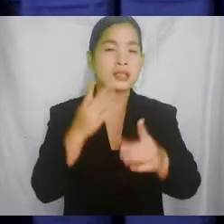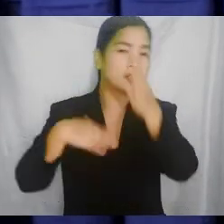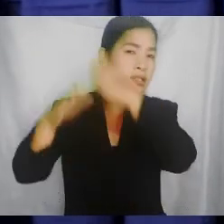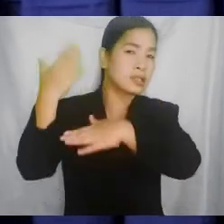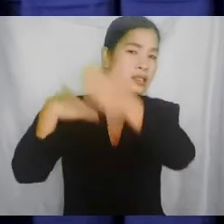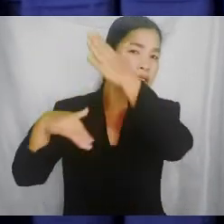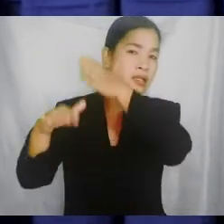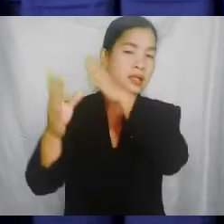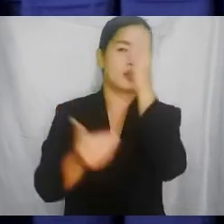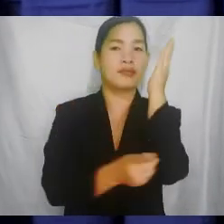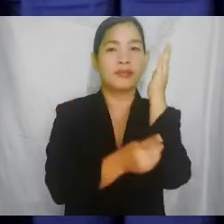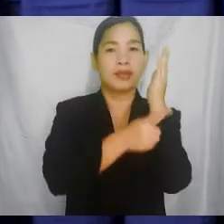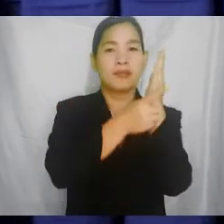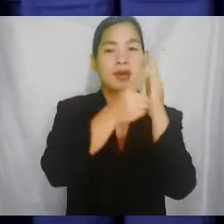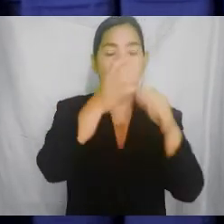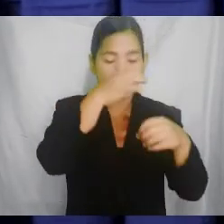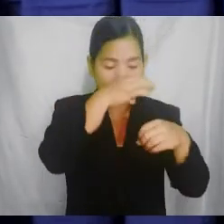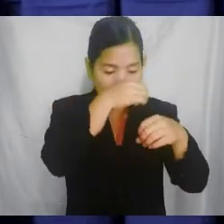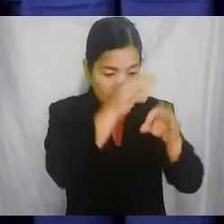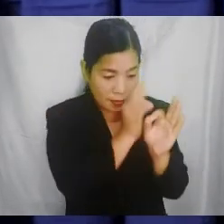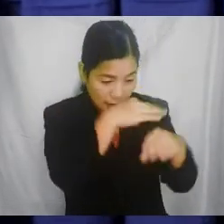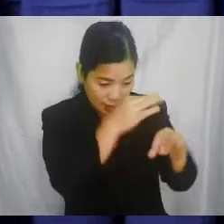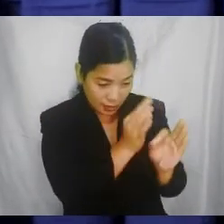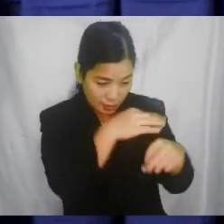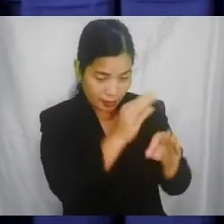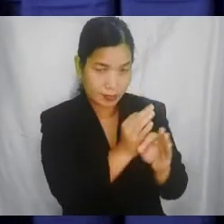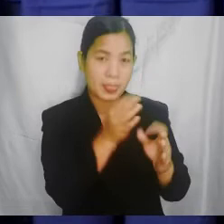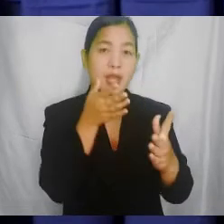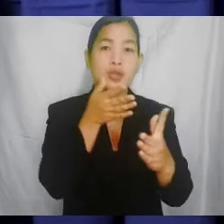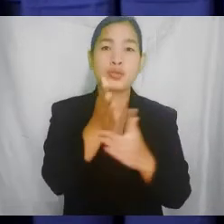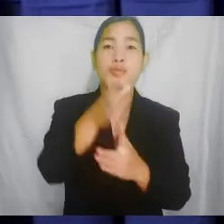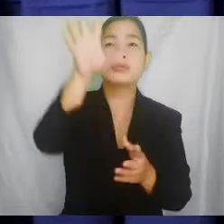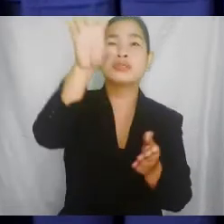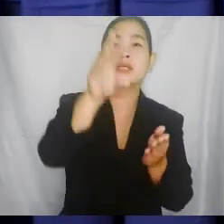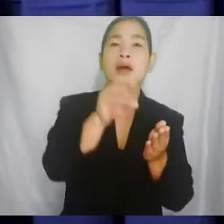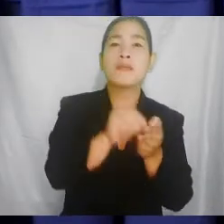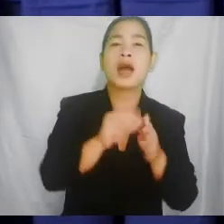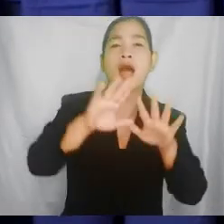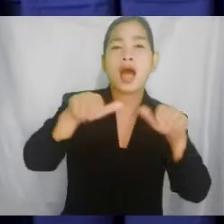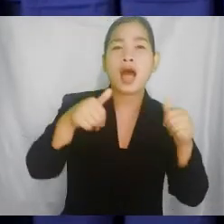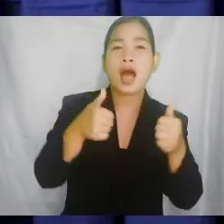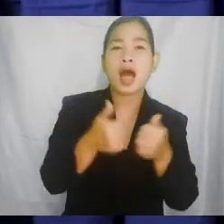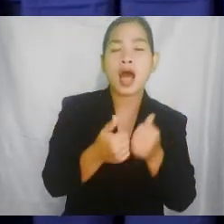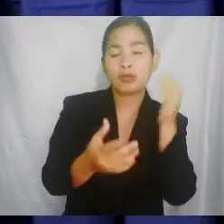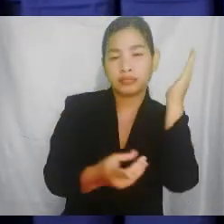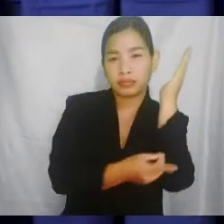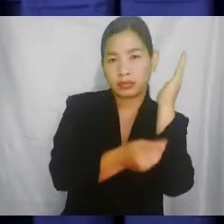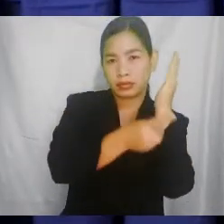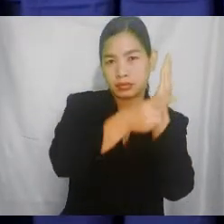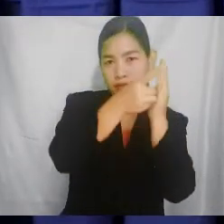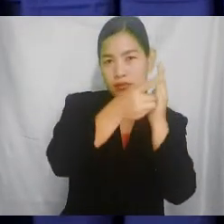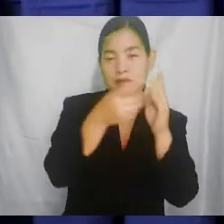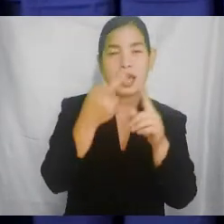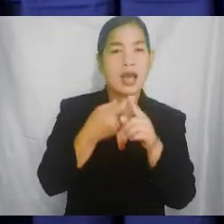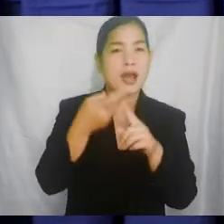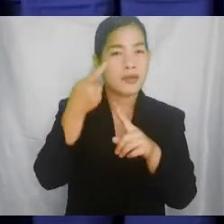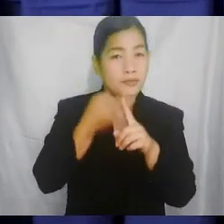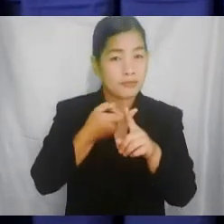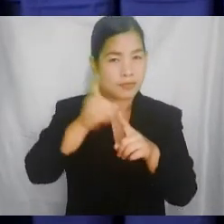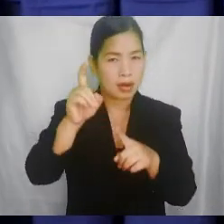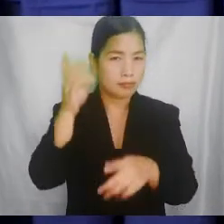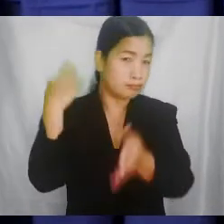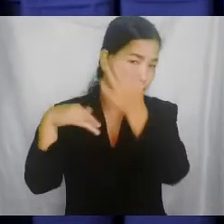of microscope by summarizing how the microscopes were developed from single glass to electron